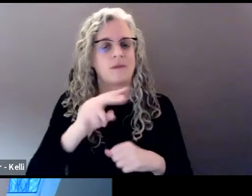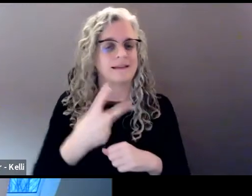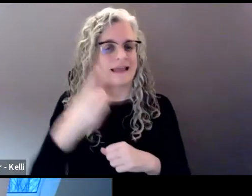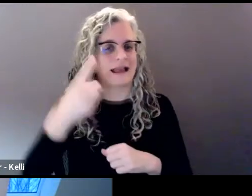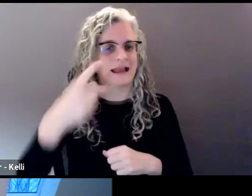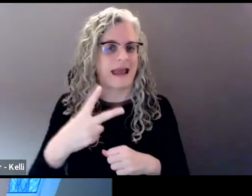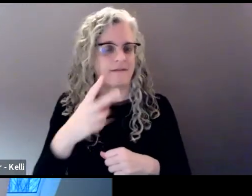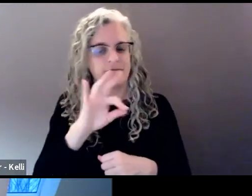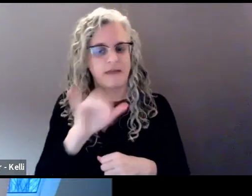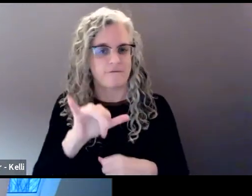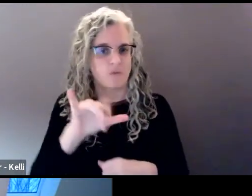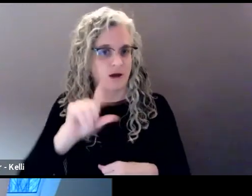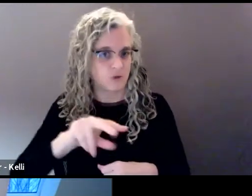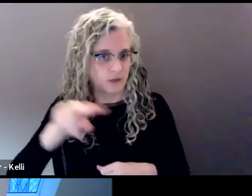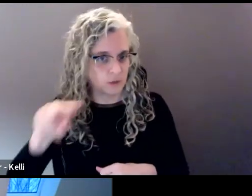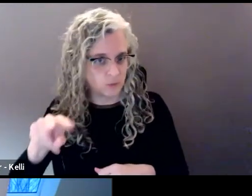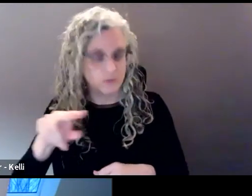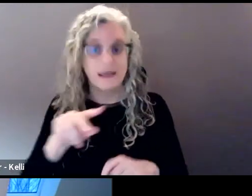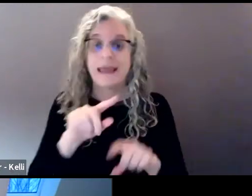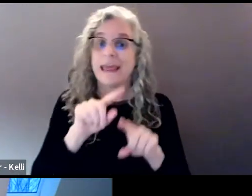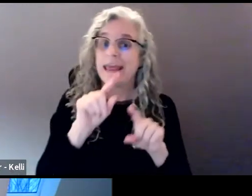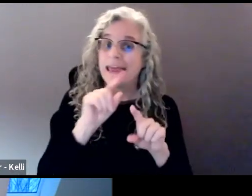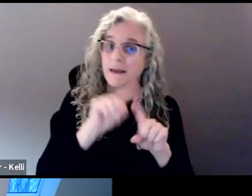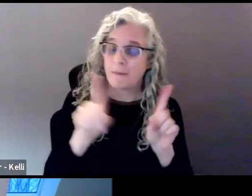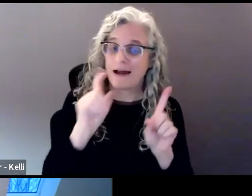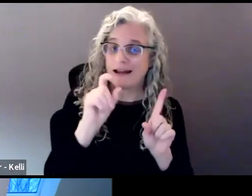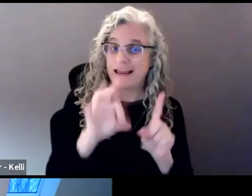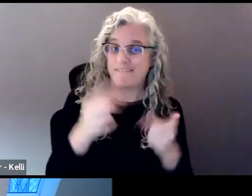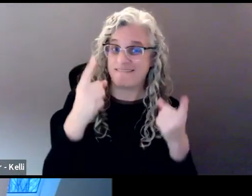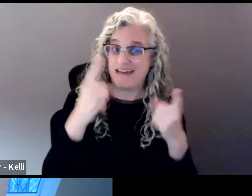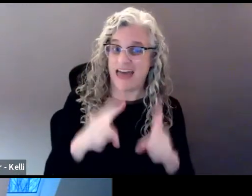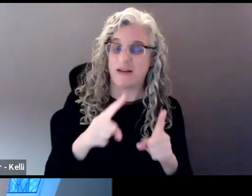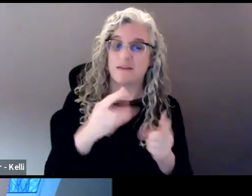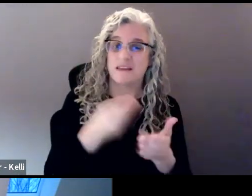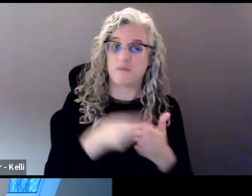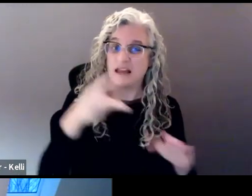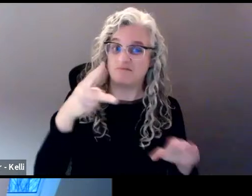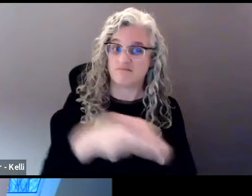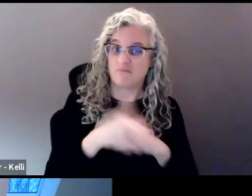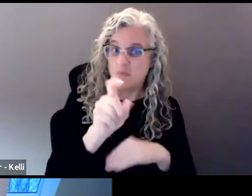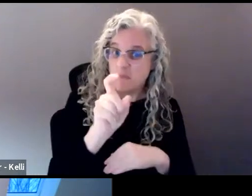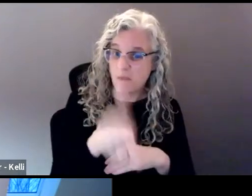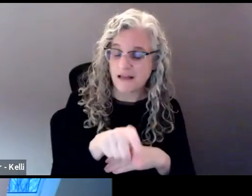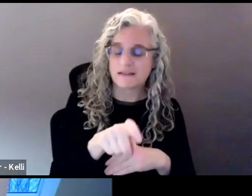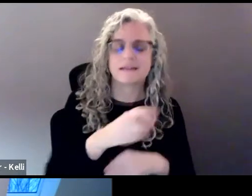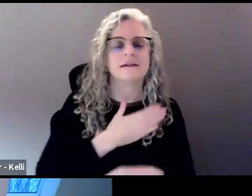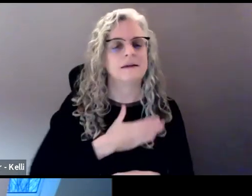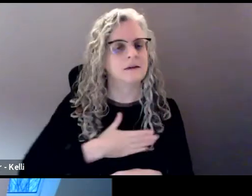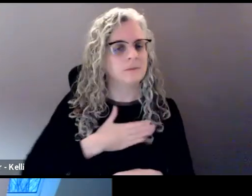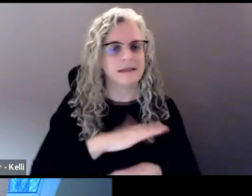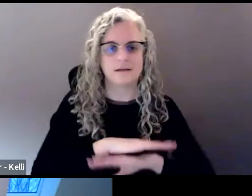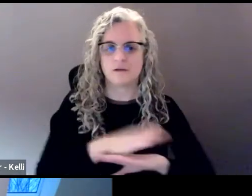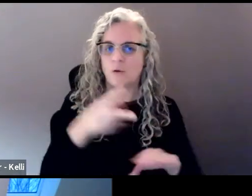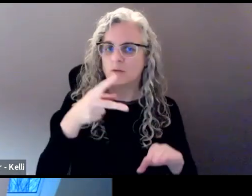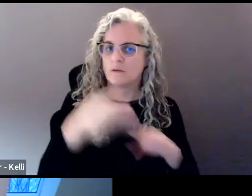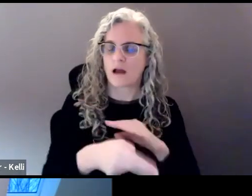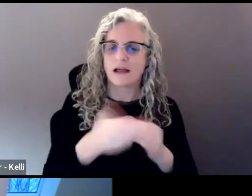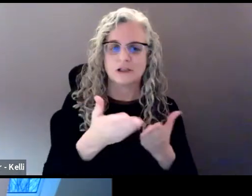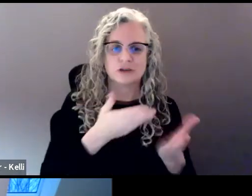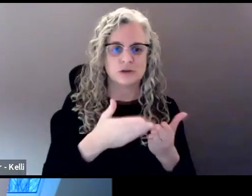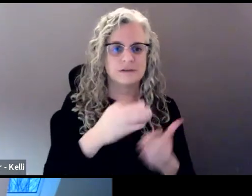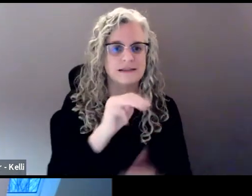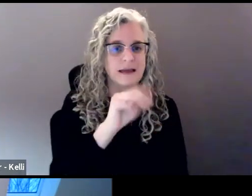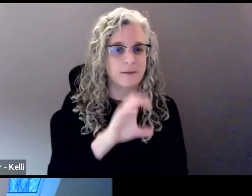2022. However, in the event that cuts are still necessary, we urge you not to cut service at the McLean